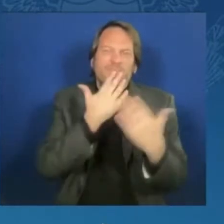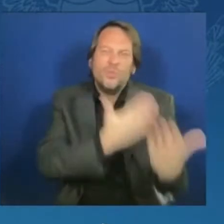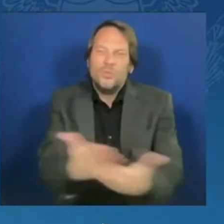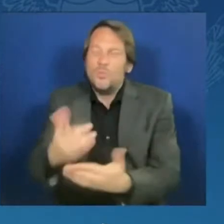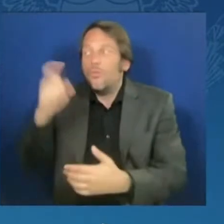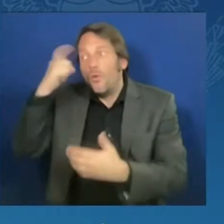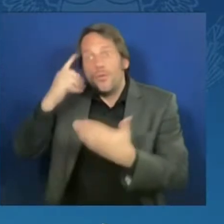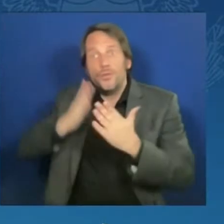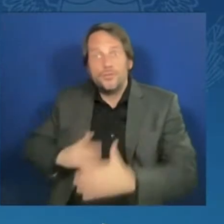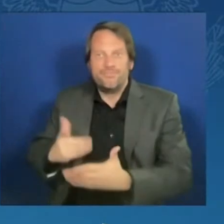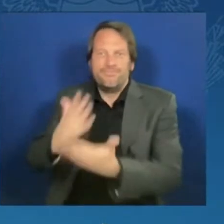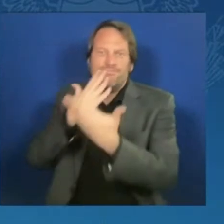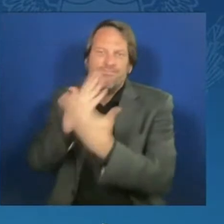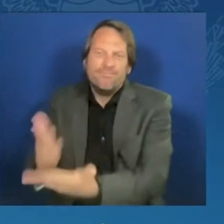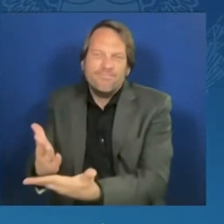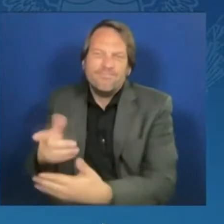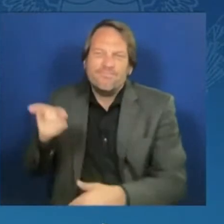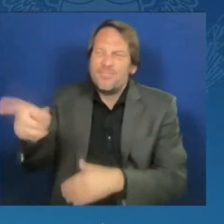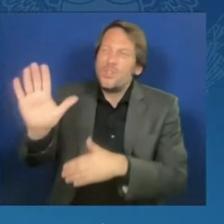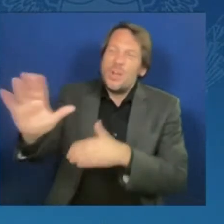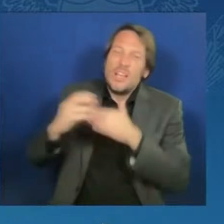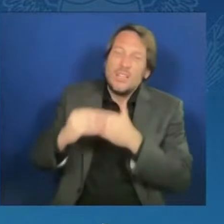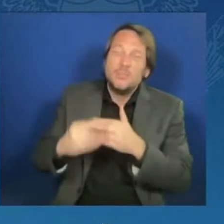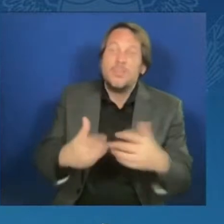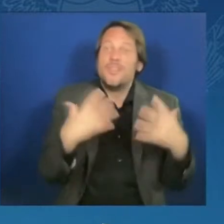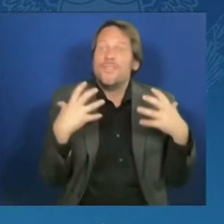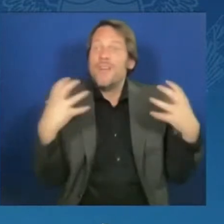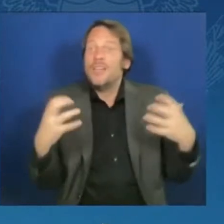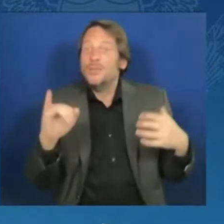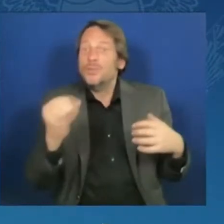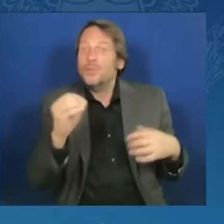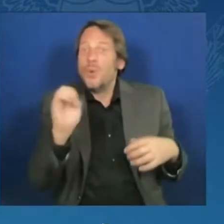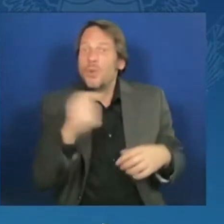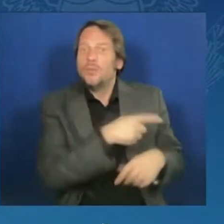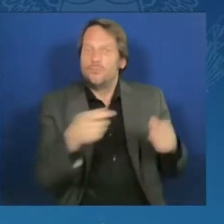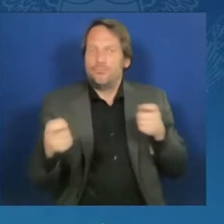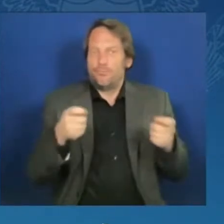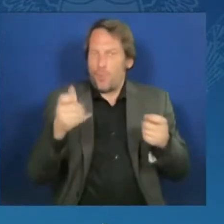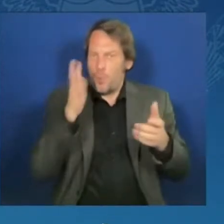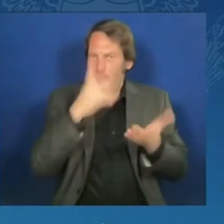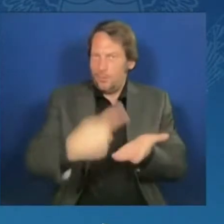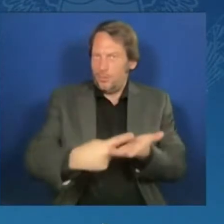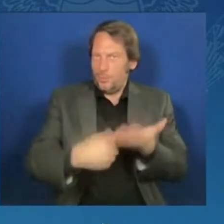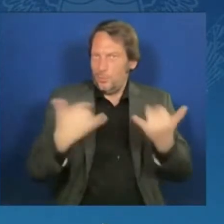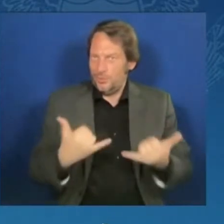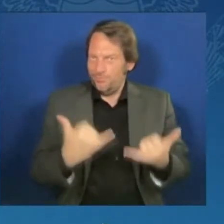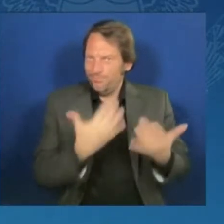discussion today. And with that, I thank the press. Have a good afternoon.